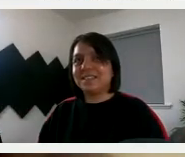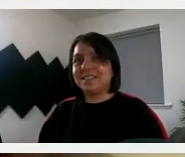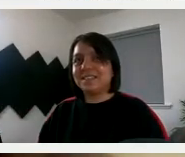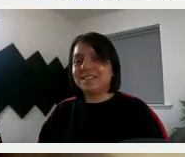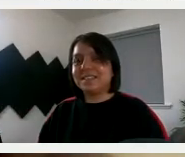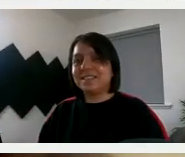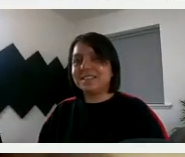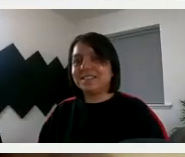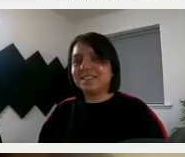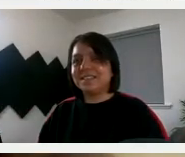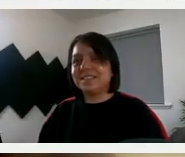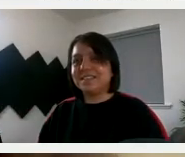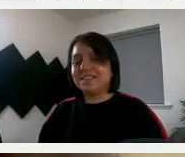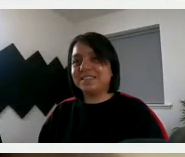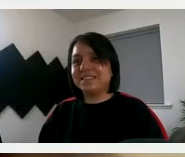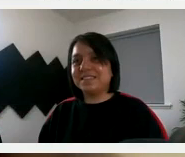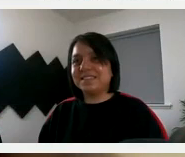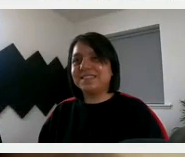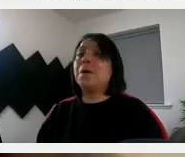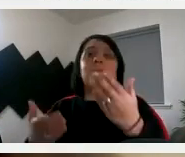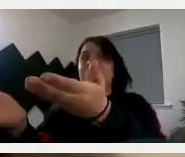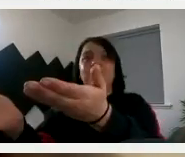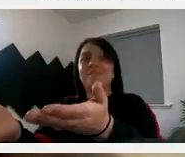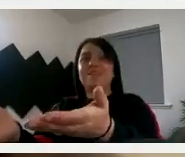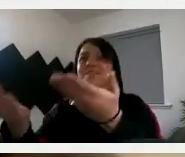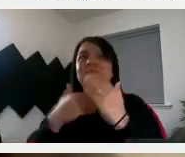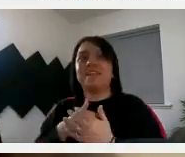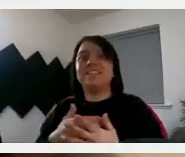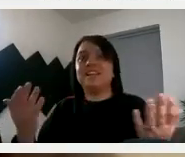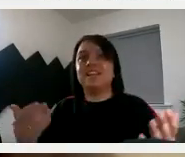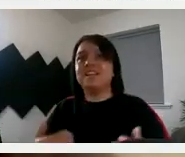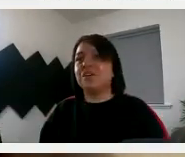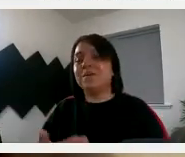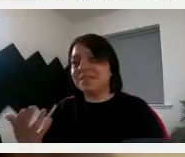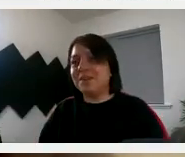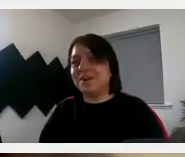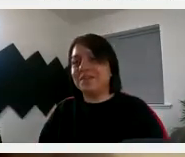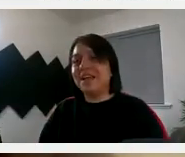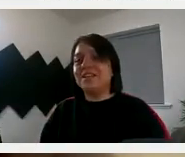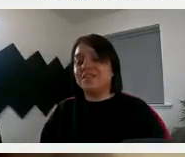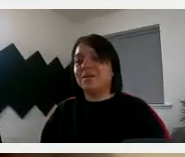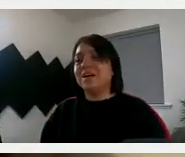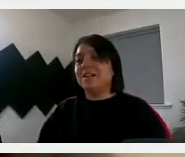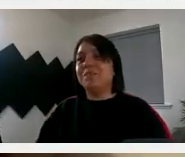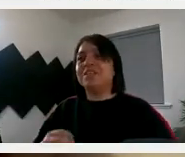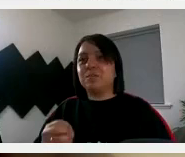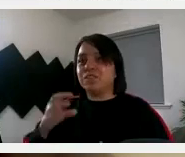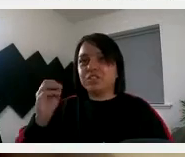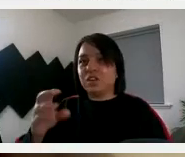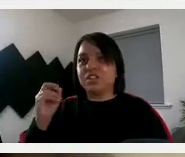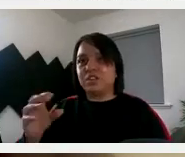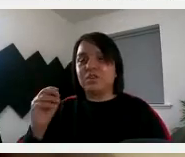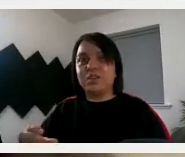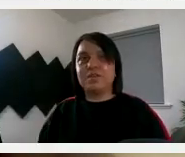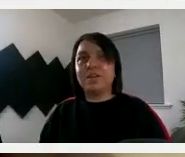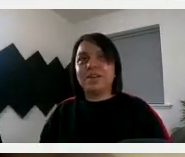You're pissing me off. Perfect. That's exactly it. Yeah, you're pissing me off. So that means that someone's just